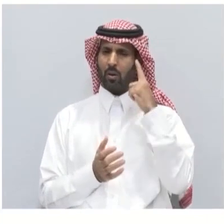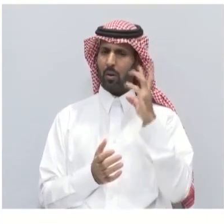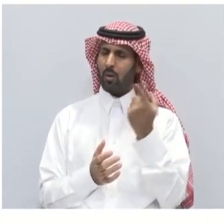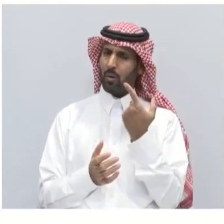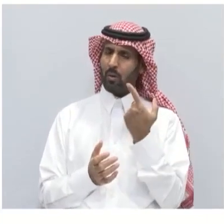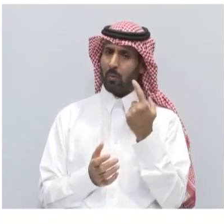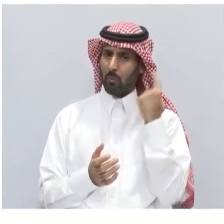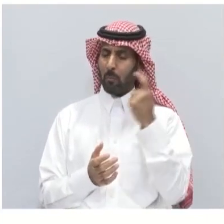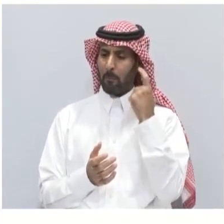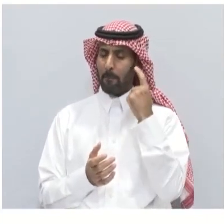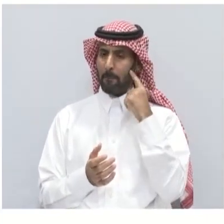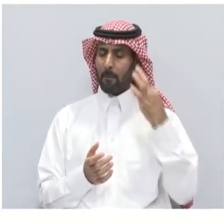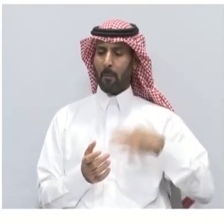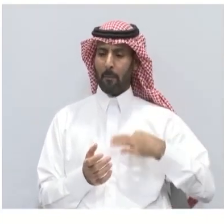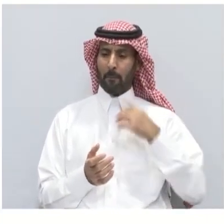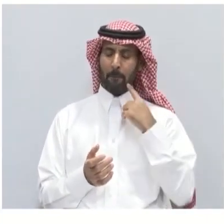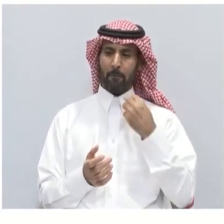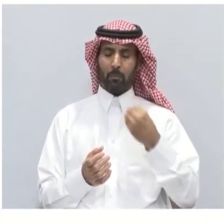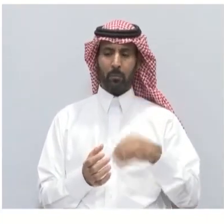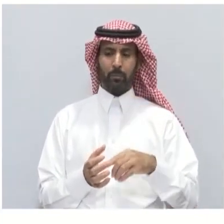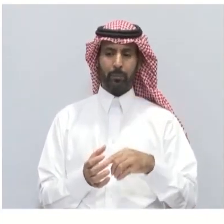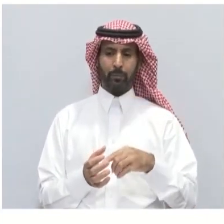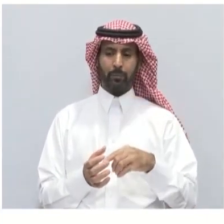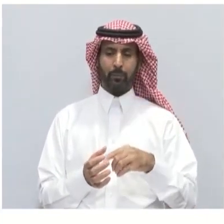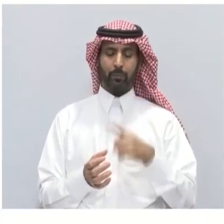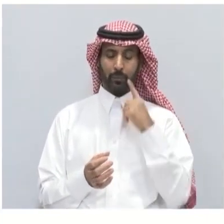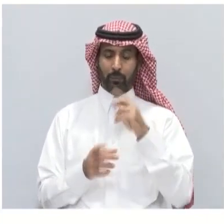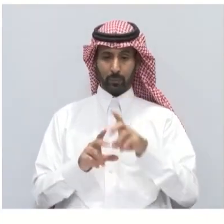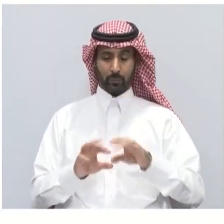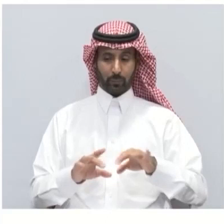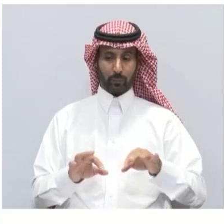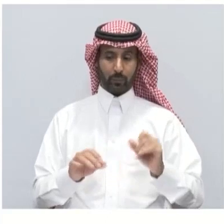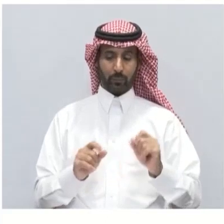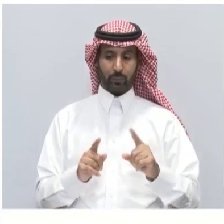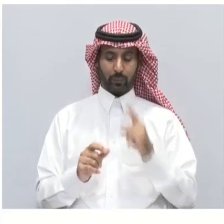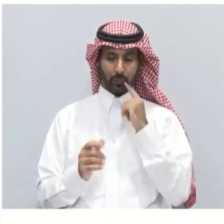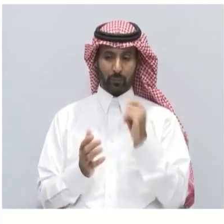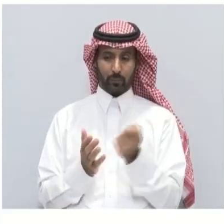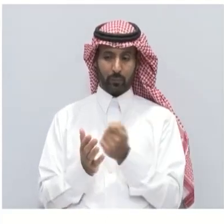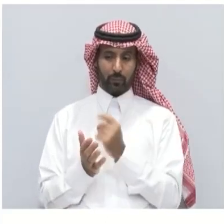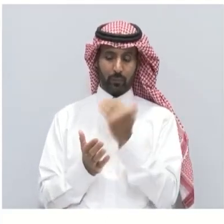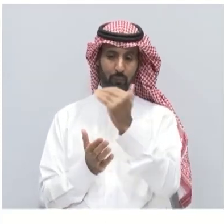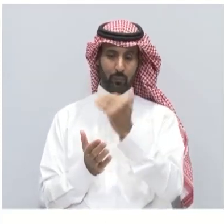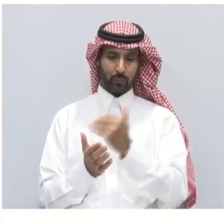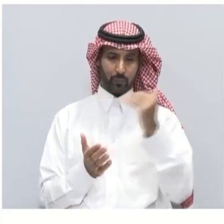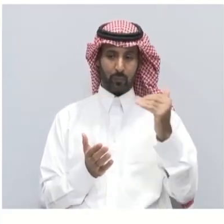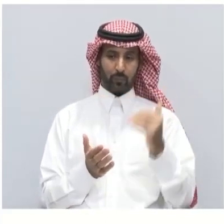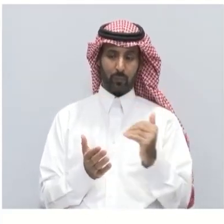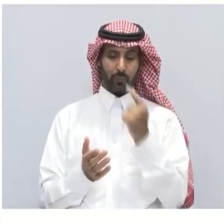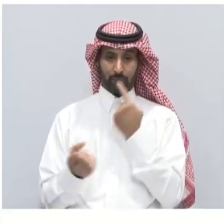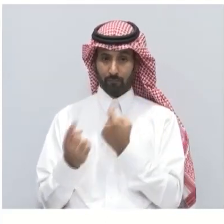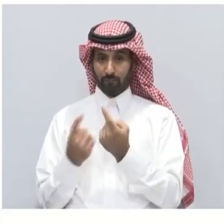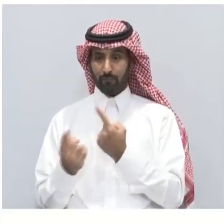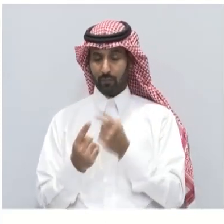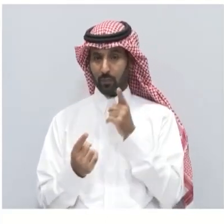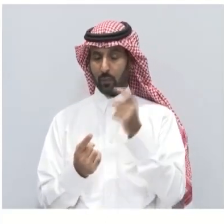the advantages and disadvantages of the internet and make notes in the organizer. Discuss your